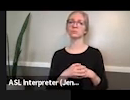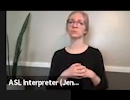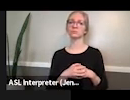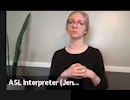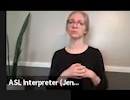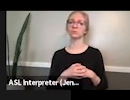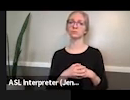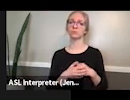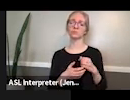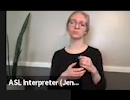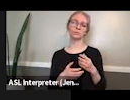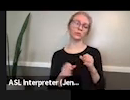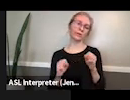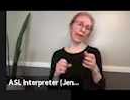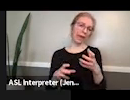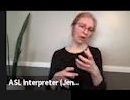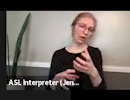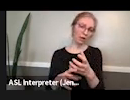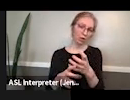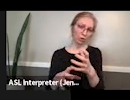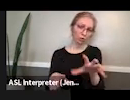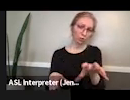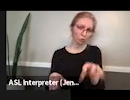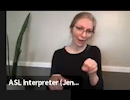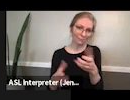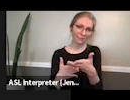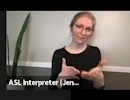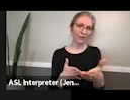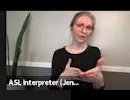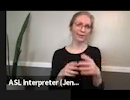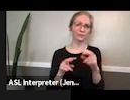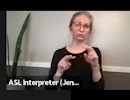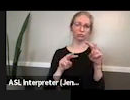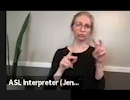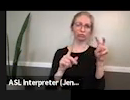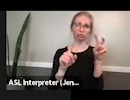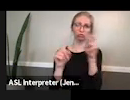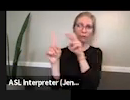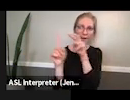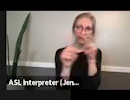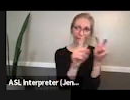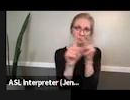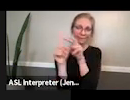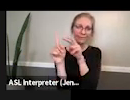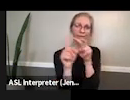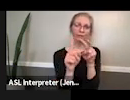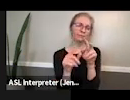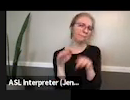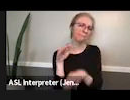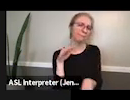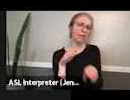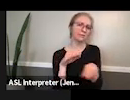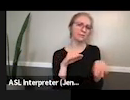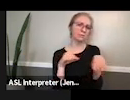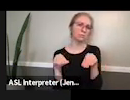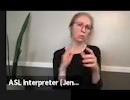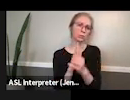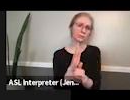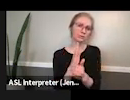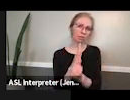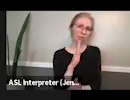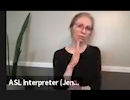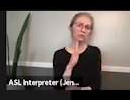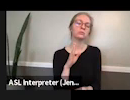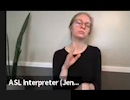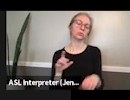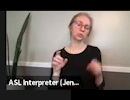object grasp, release, tracking, some of those basic sensory motor skills, you can begin to get